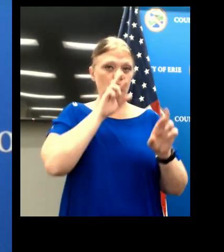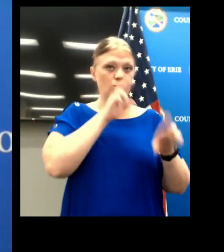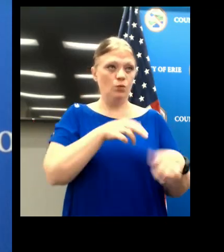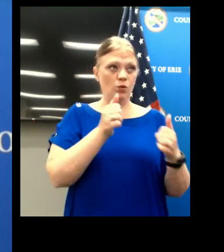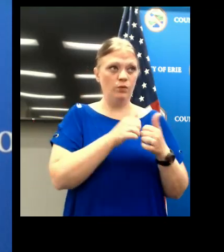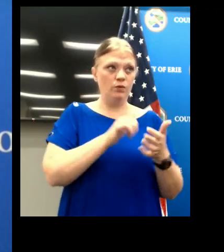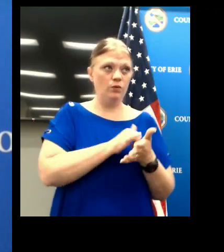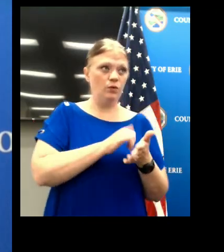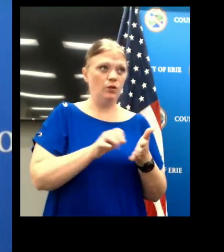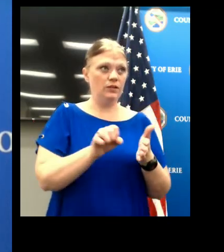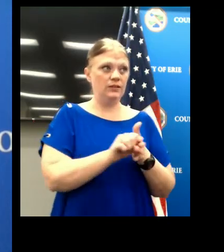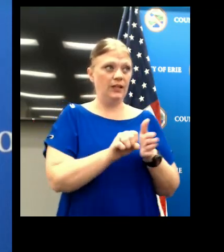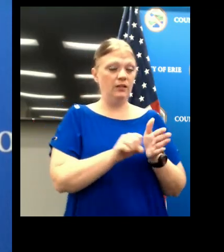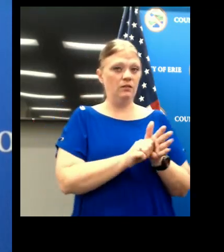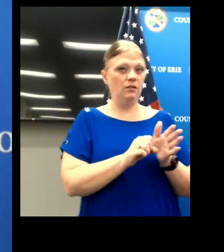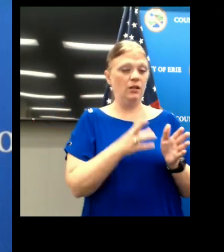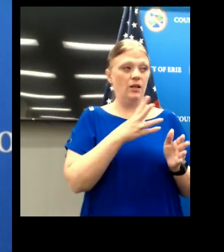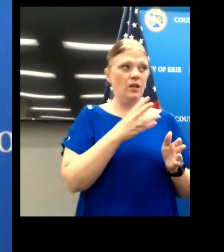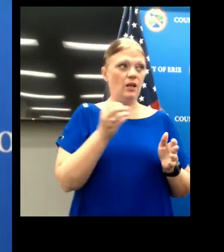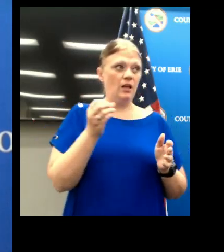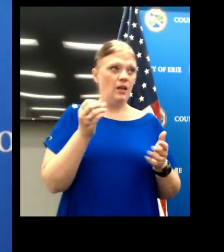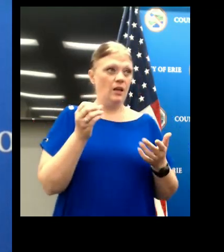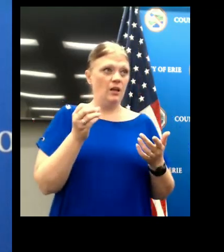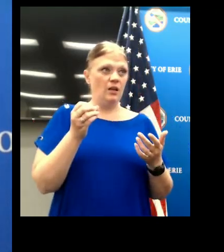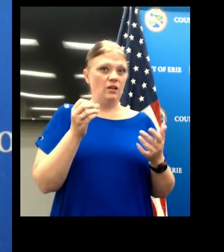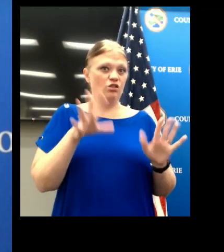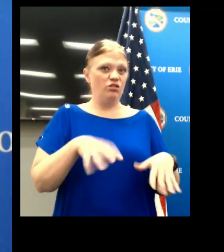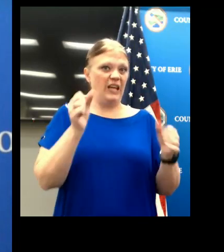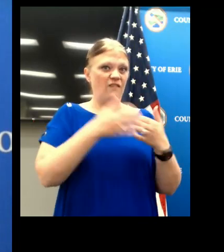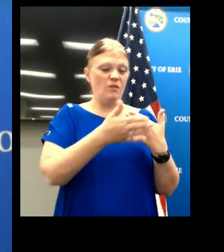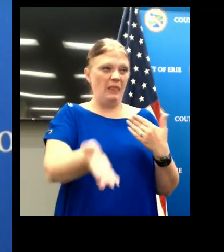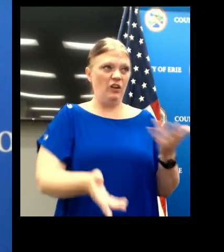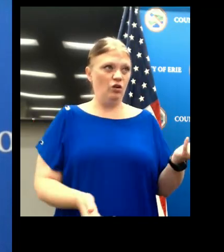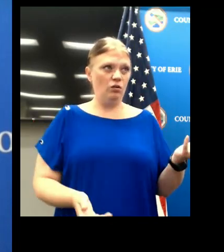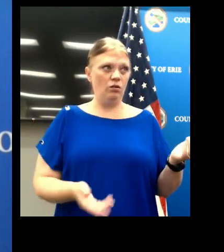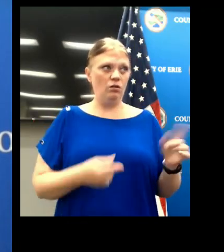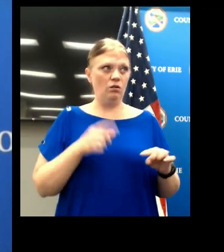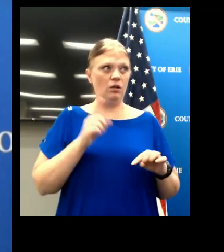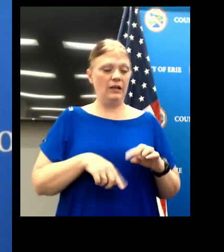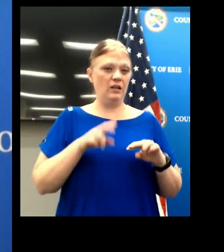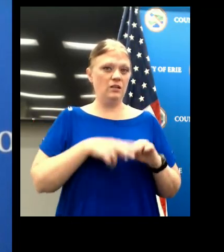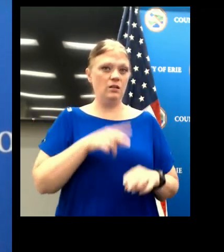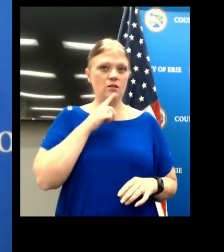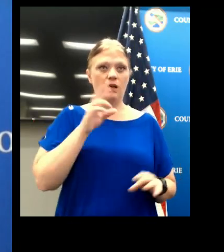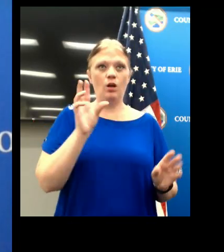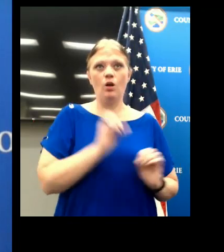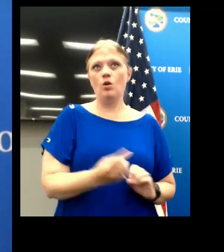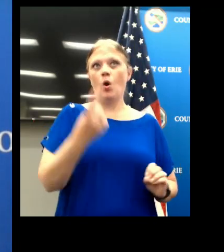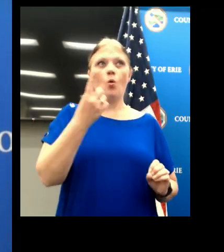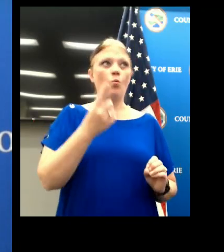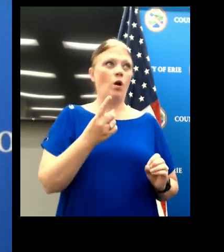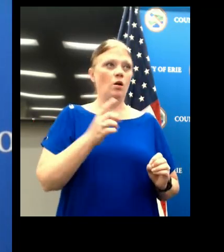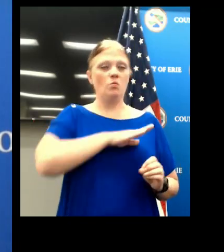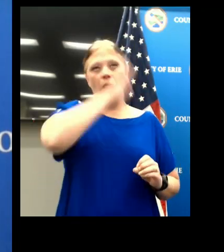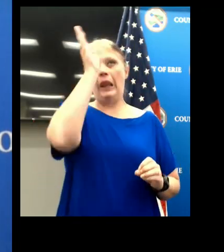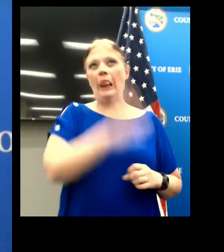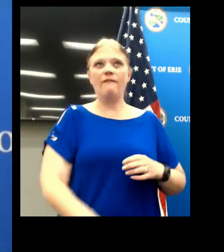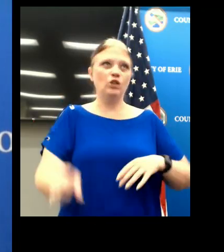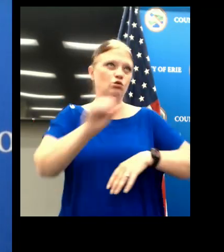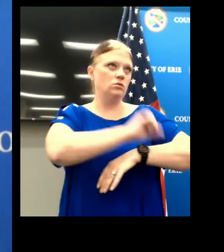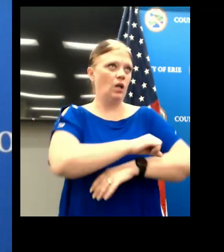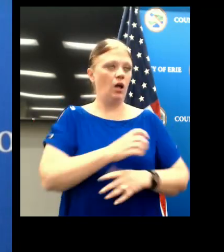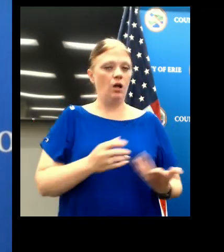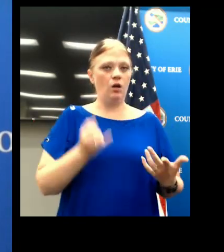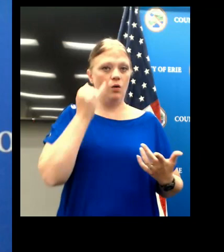State, and just go from there. I mean, we can't sit here and say no one's ever going to not get shut down. If we